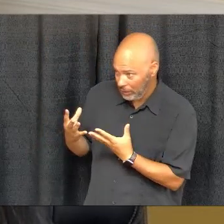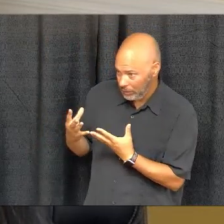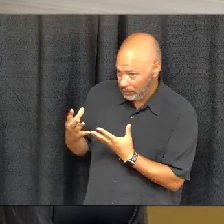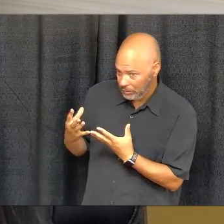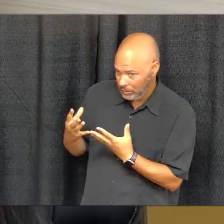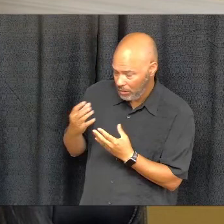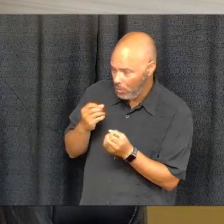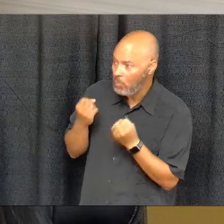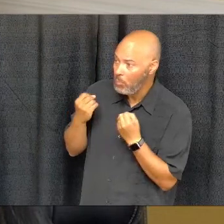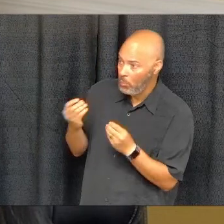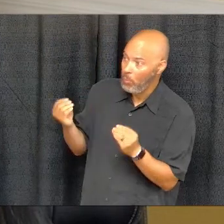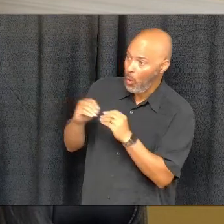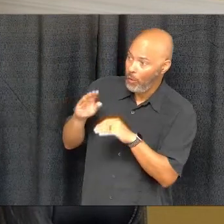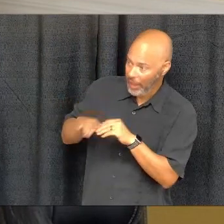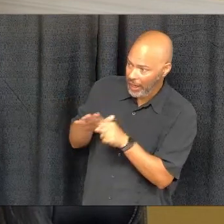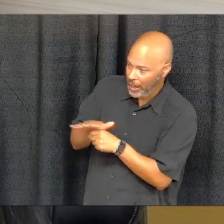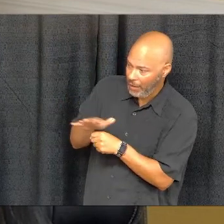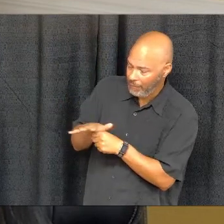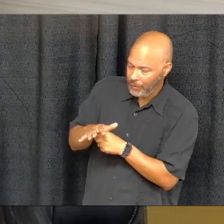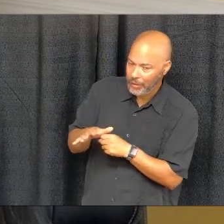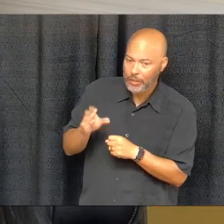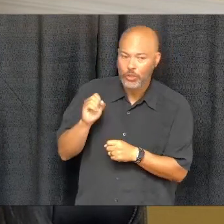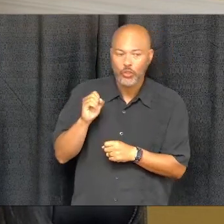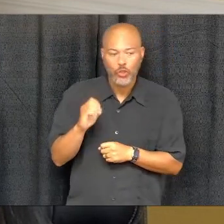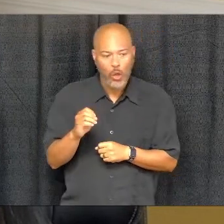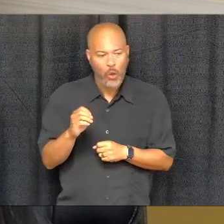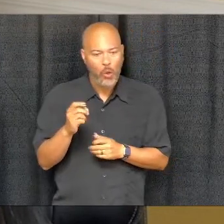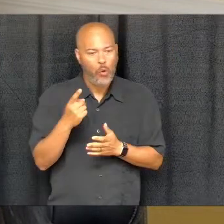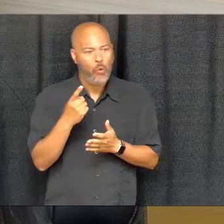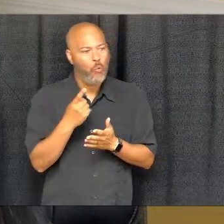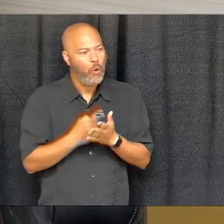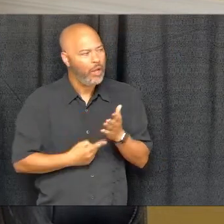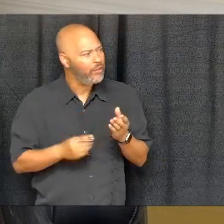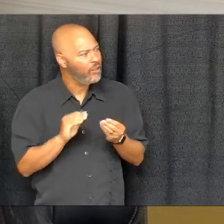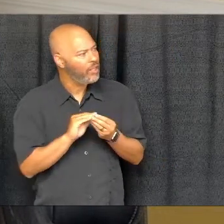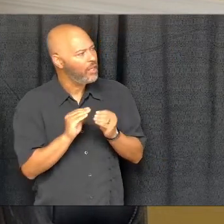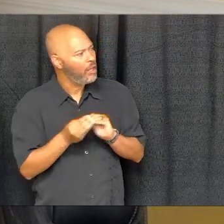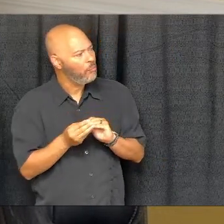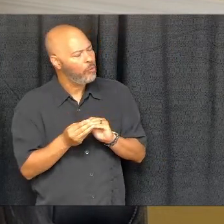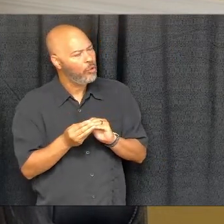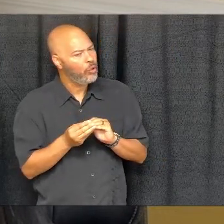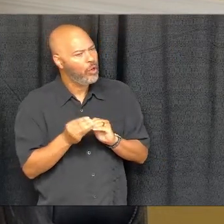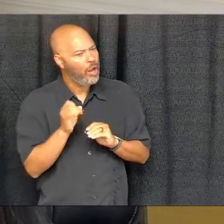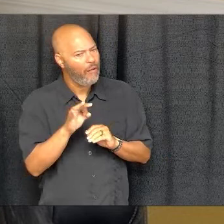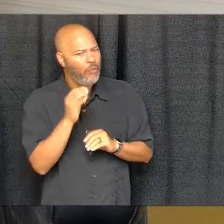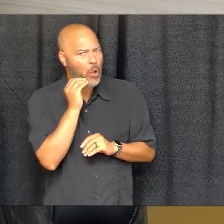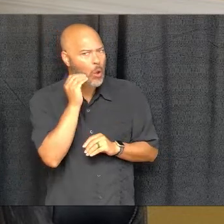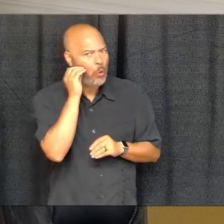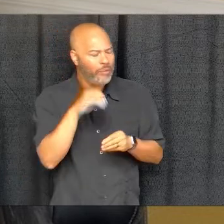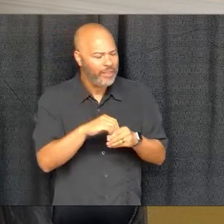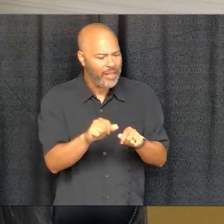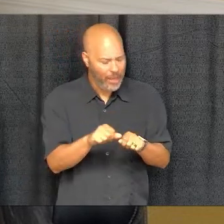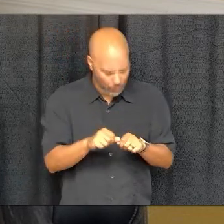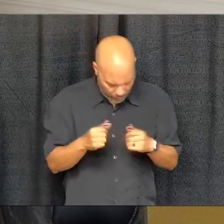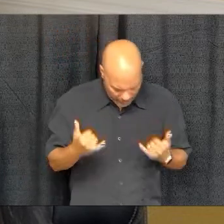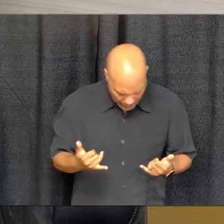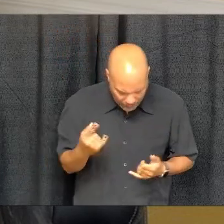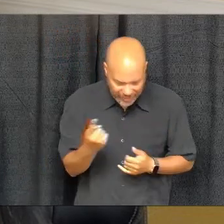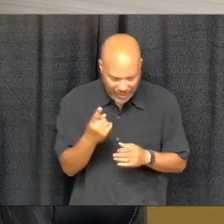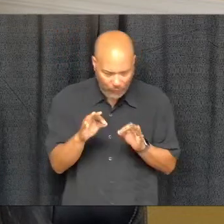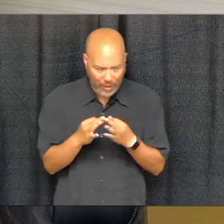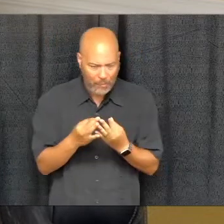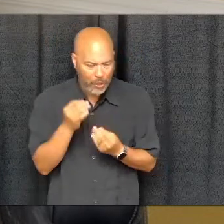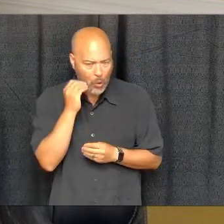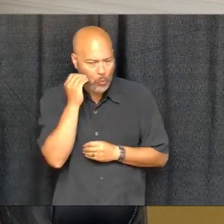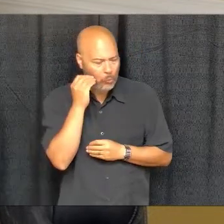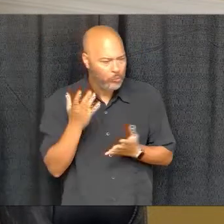more than enough. Okay, and what is the number of the homes in that area now, single-family